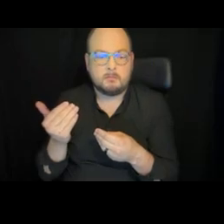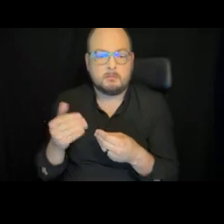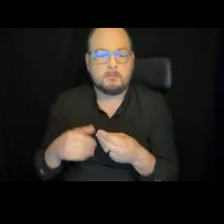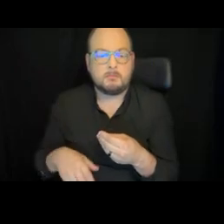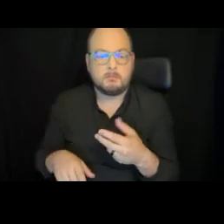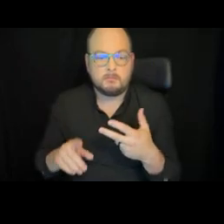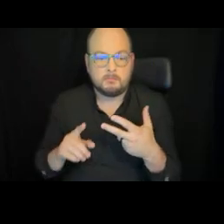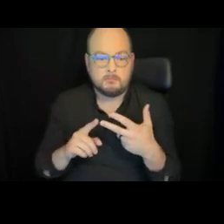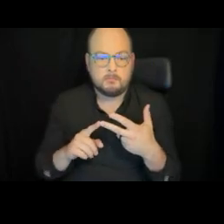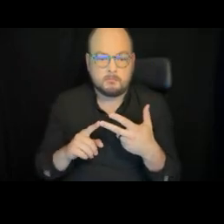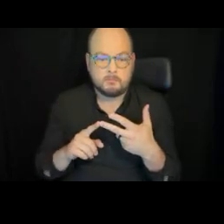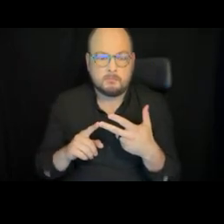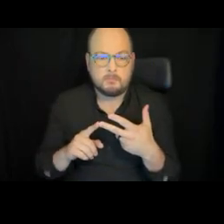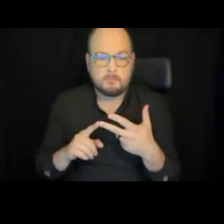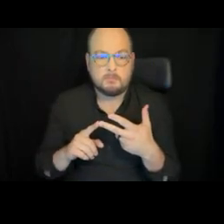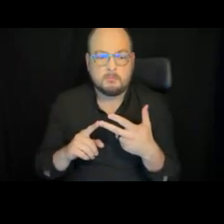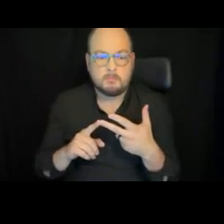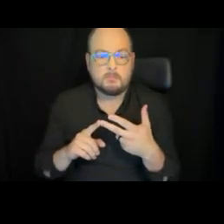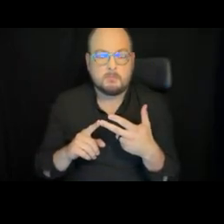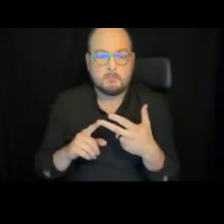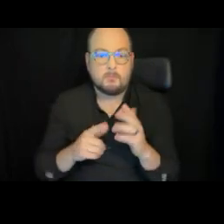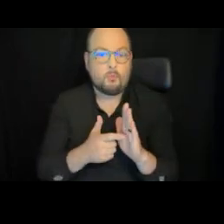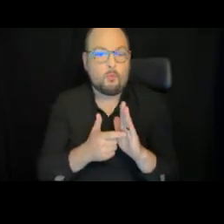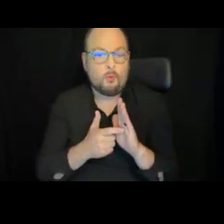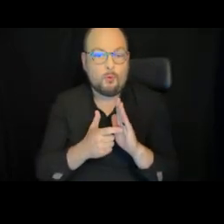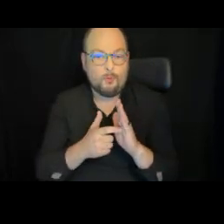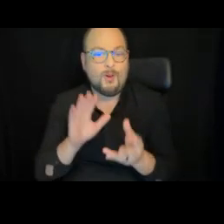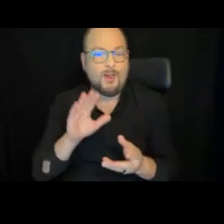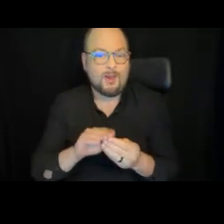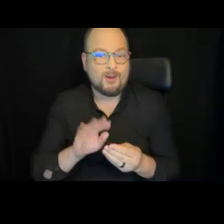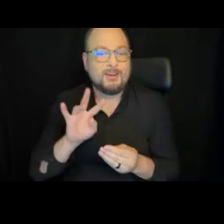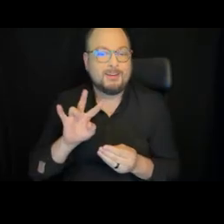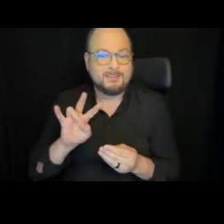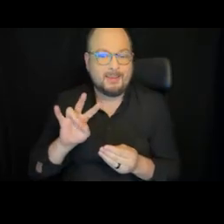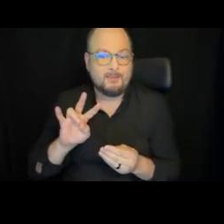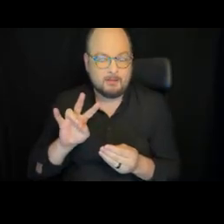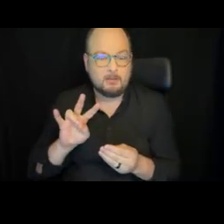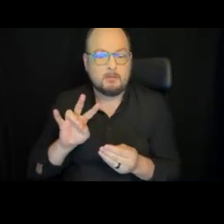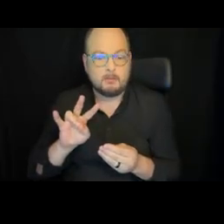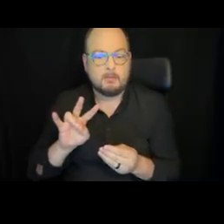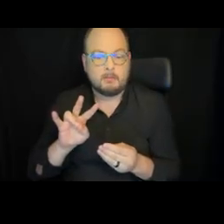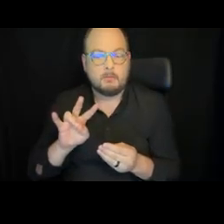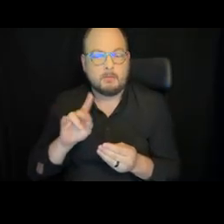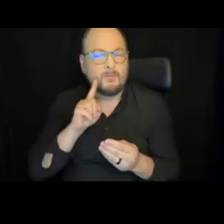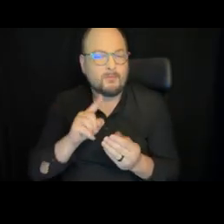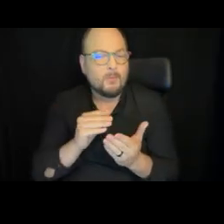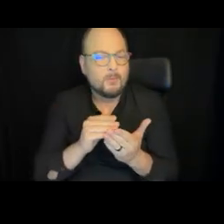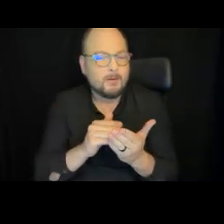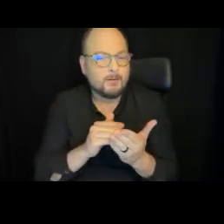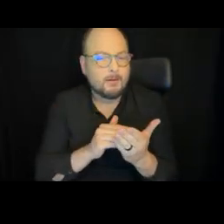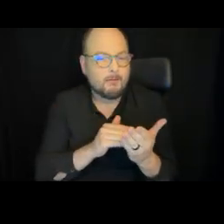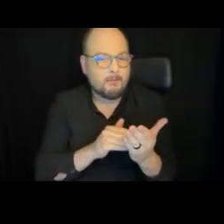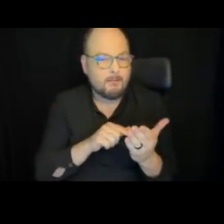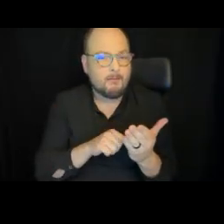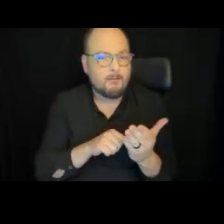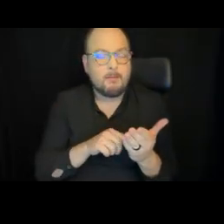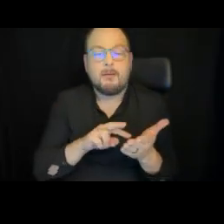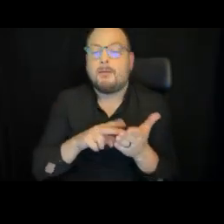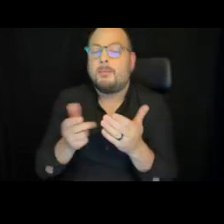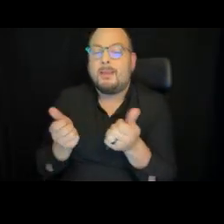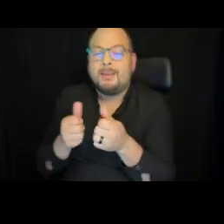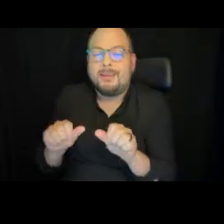The 7 requirements of the guidelines apply to all new multifamily buildings